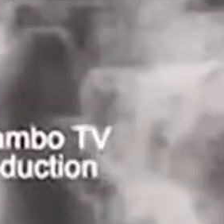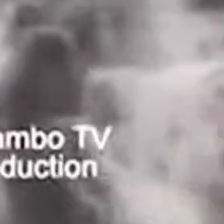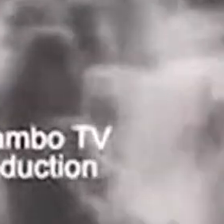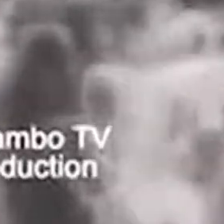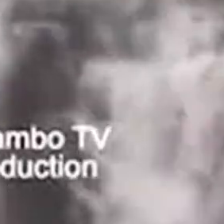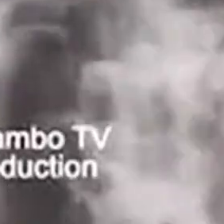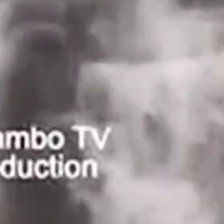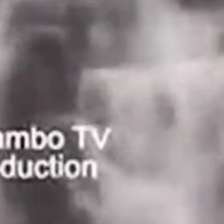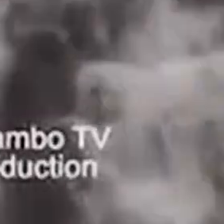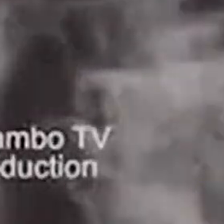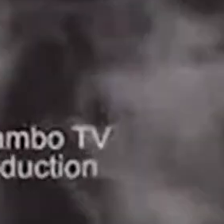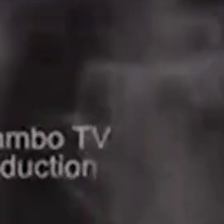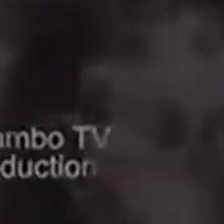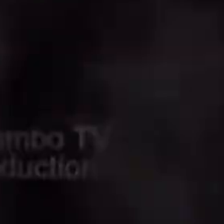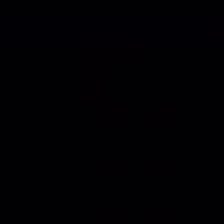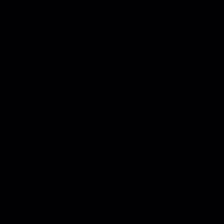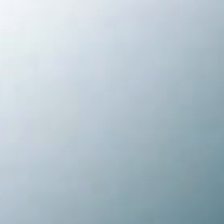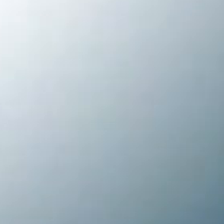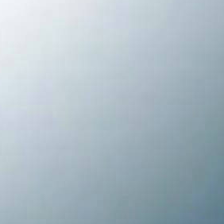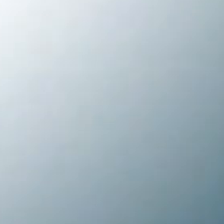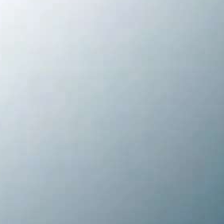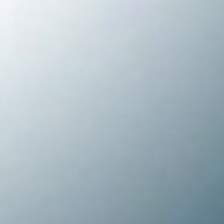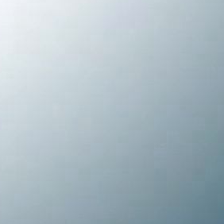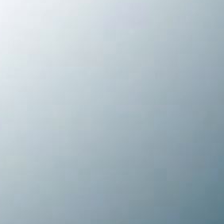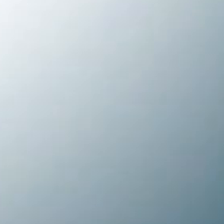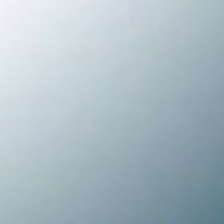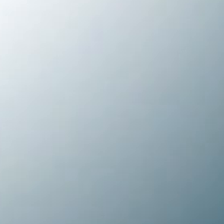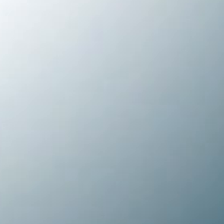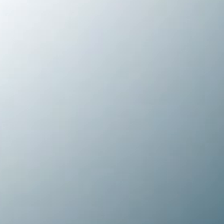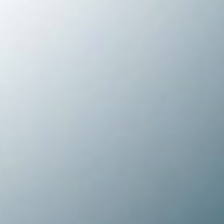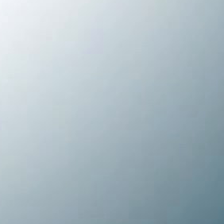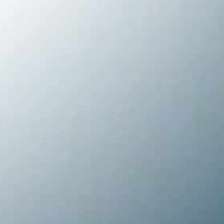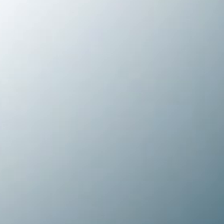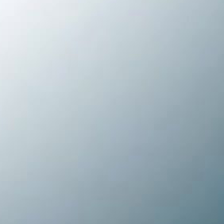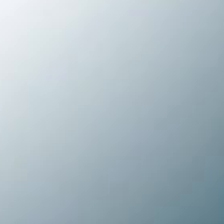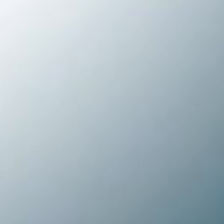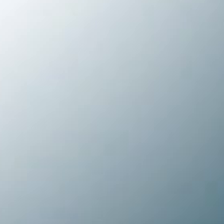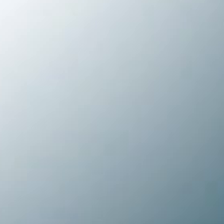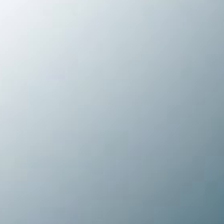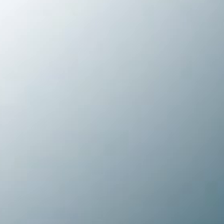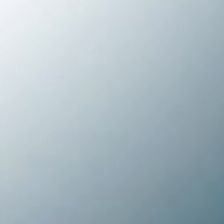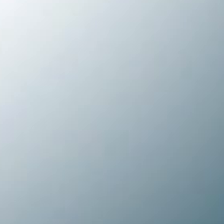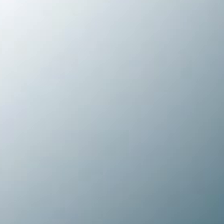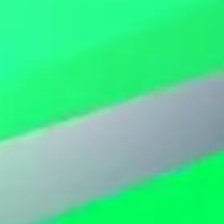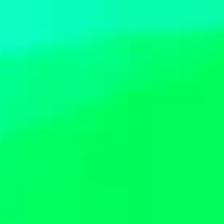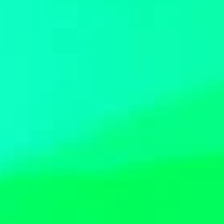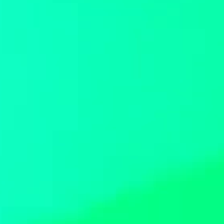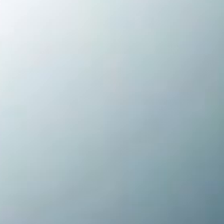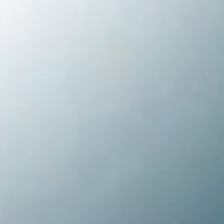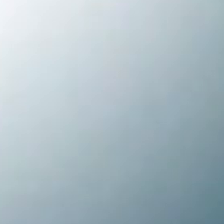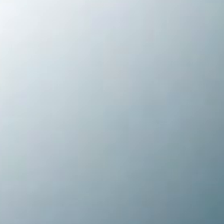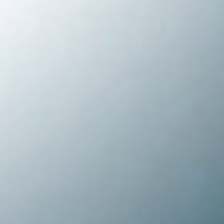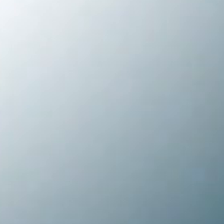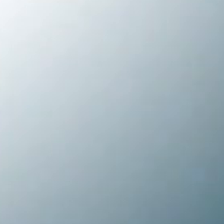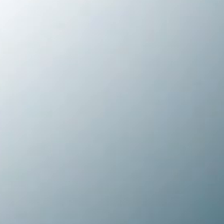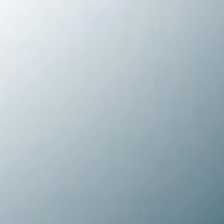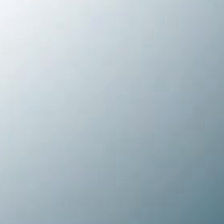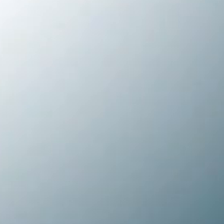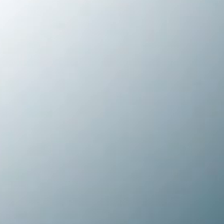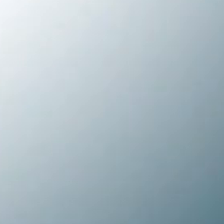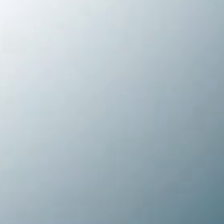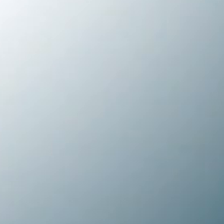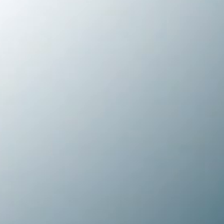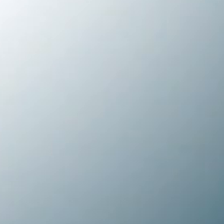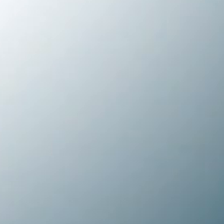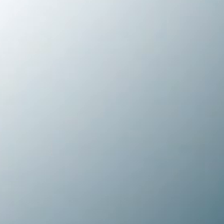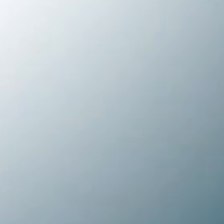badokota mwafuma bashirika elo mwafuma nempupu nempupu. After we settle down